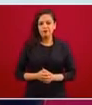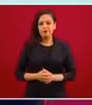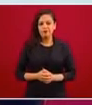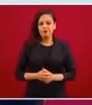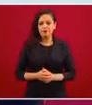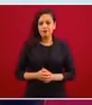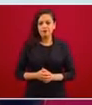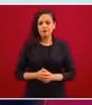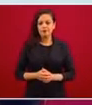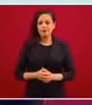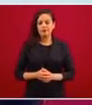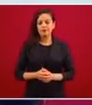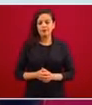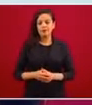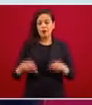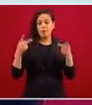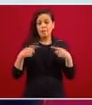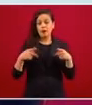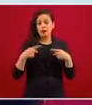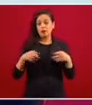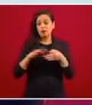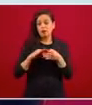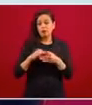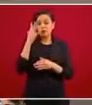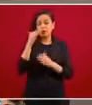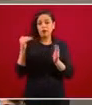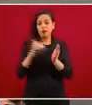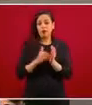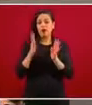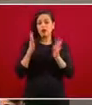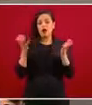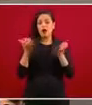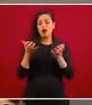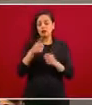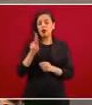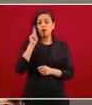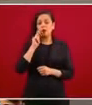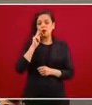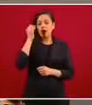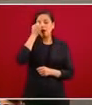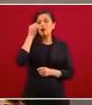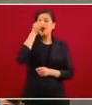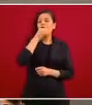have 650 fatalities related to this disease.